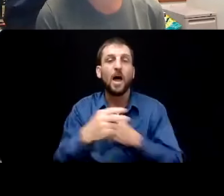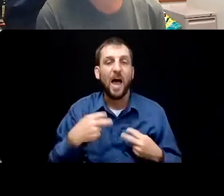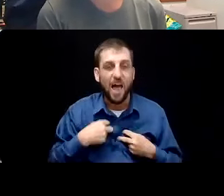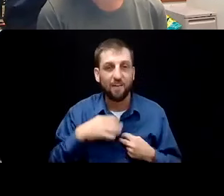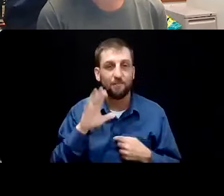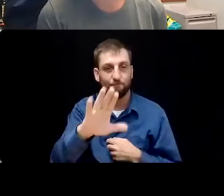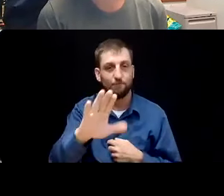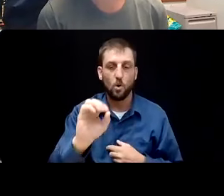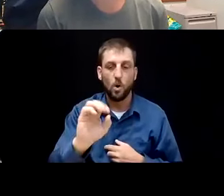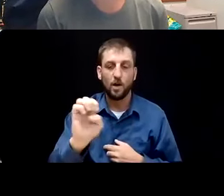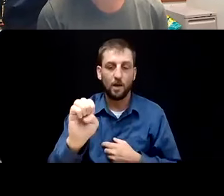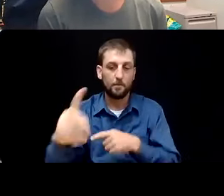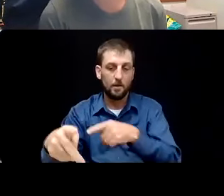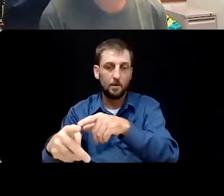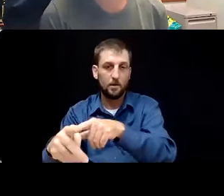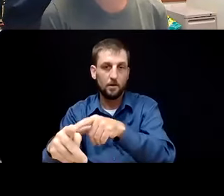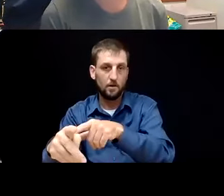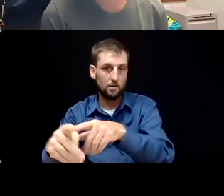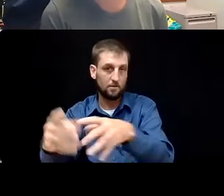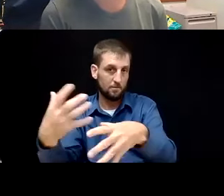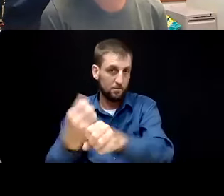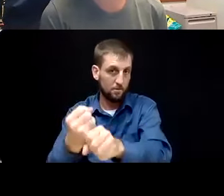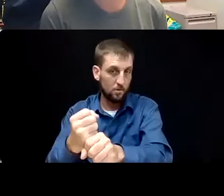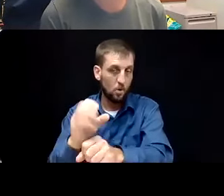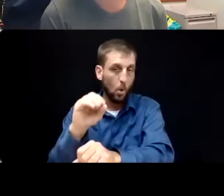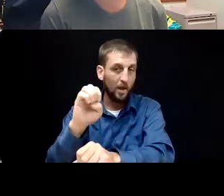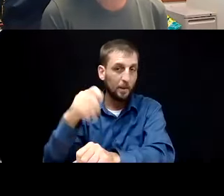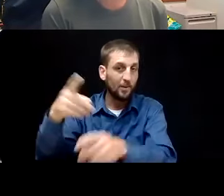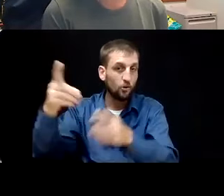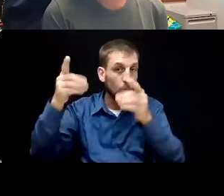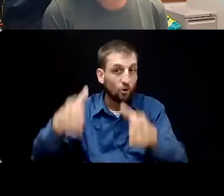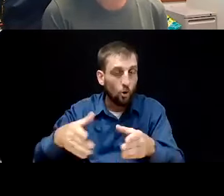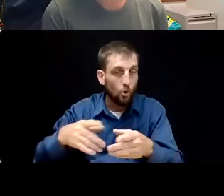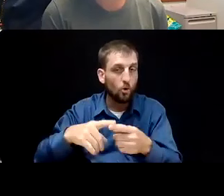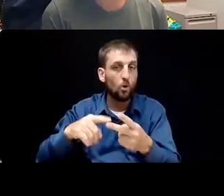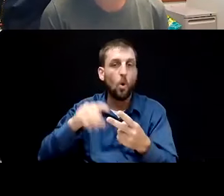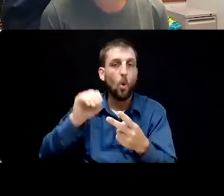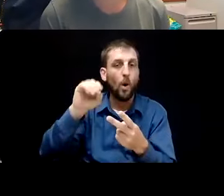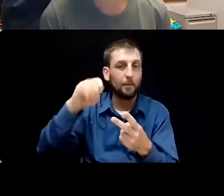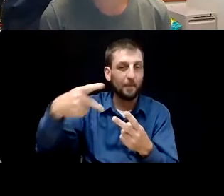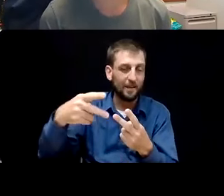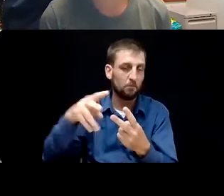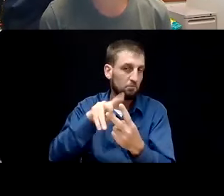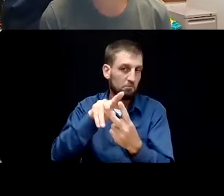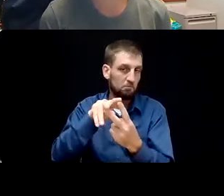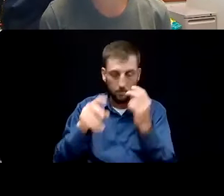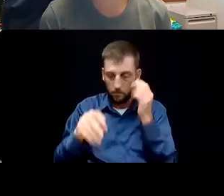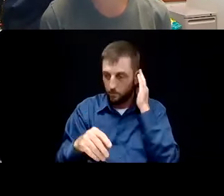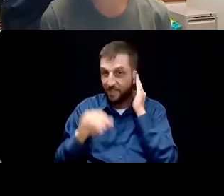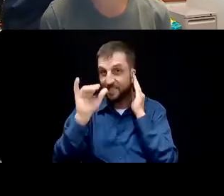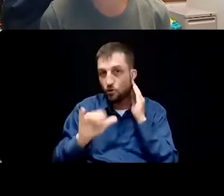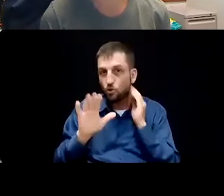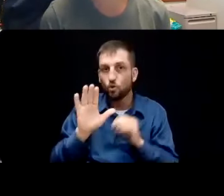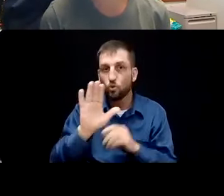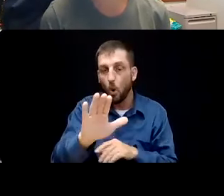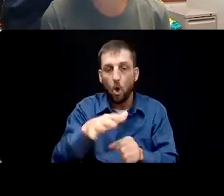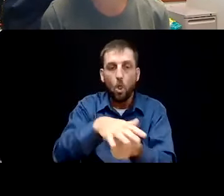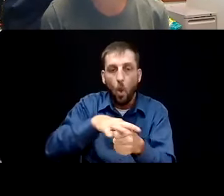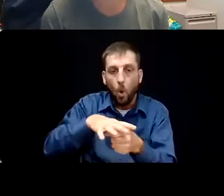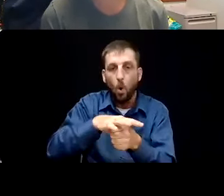Preparedness. You might hear it called the OEP Director or the OEP. That is the your parish, your local Office of